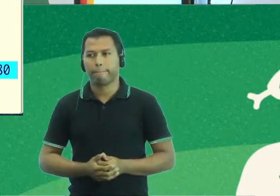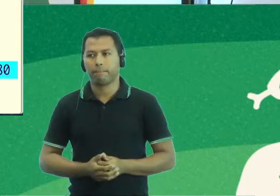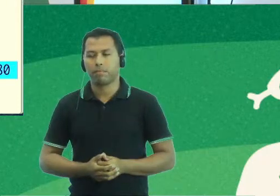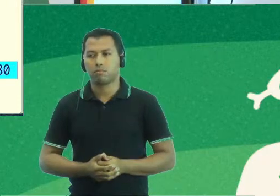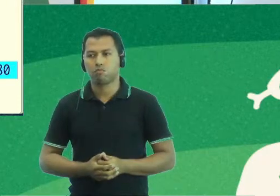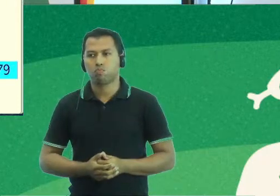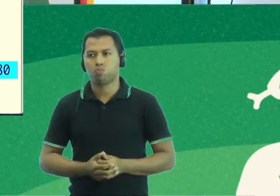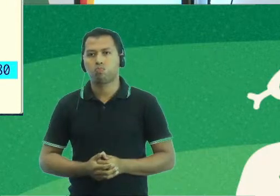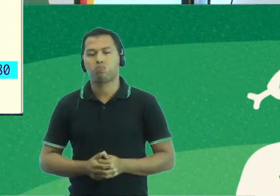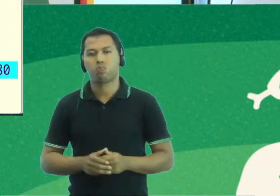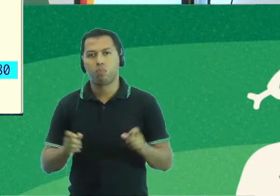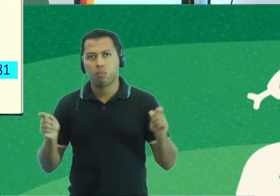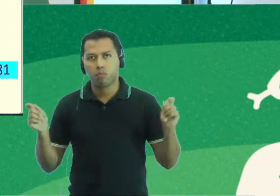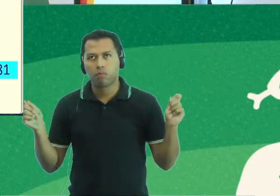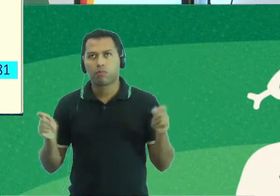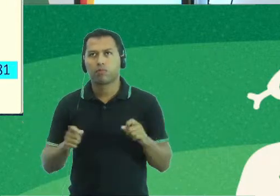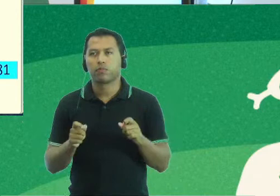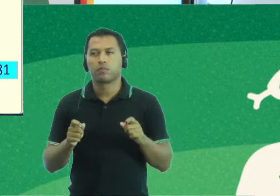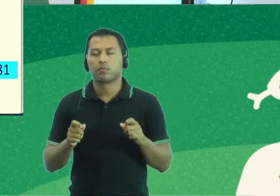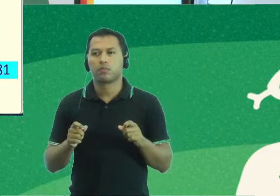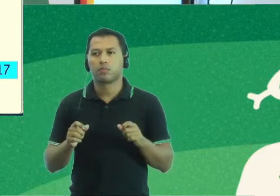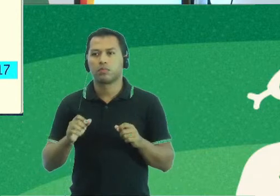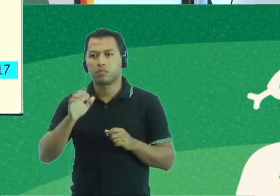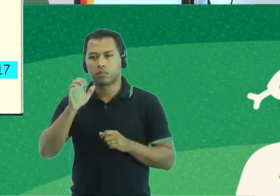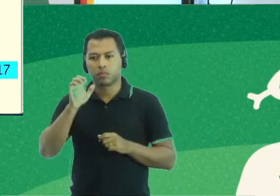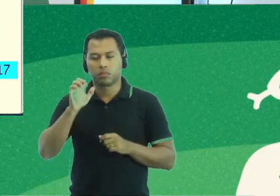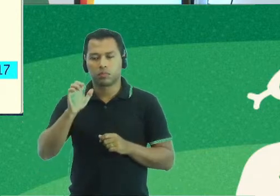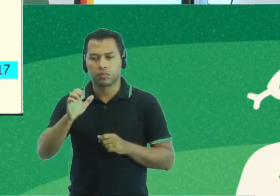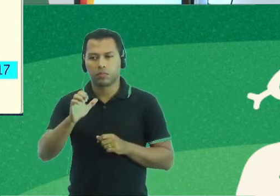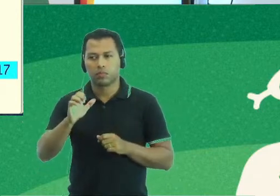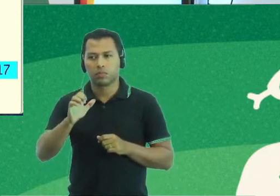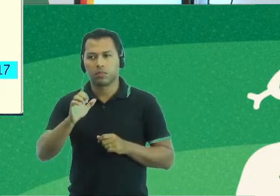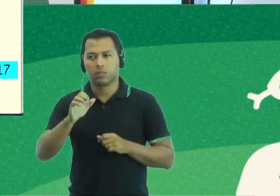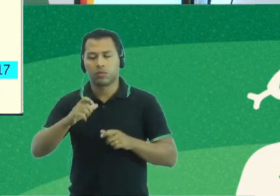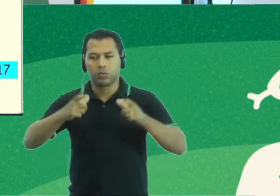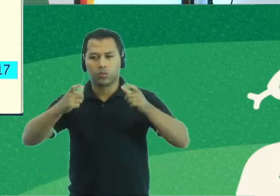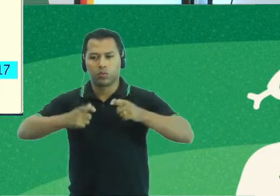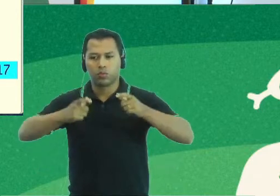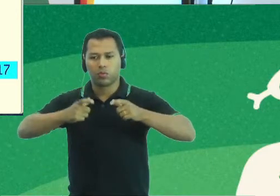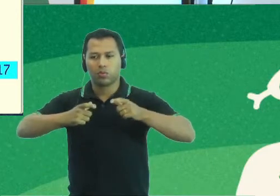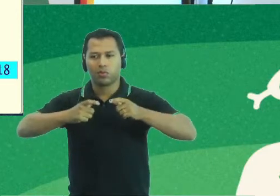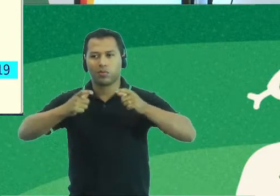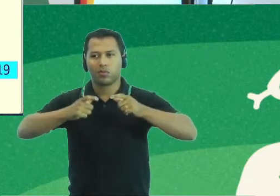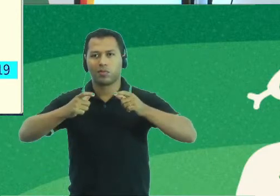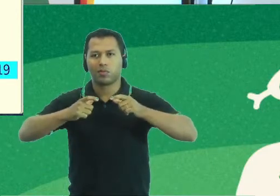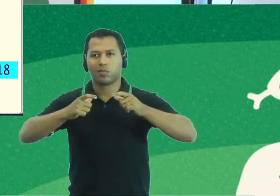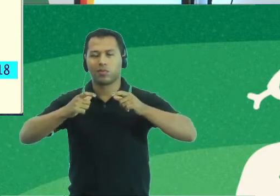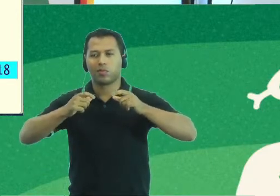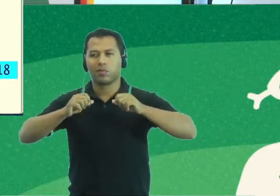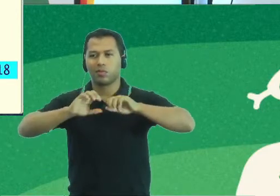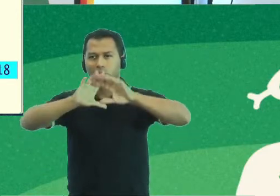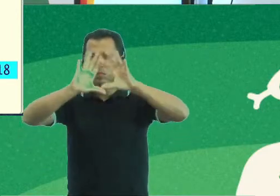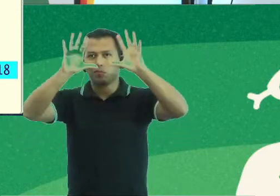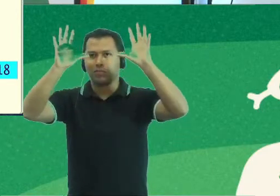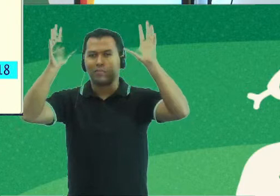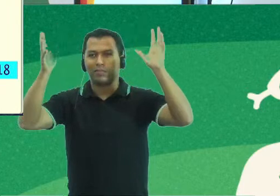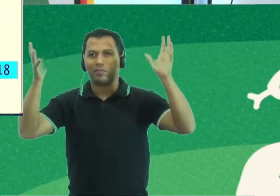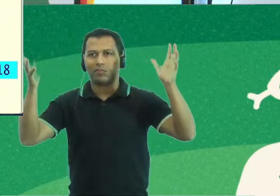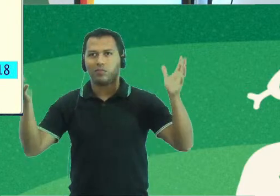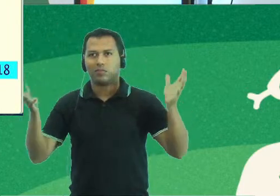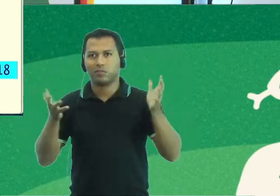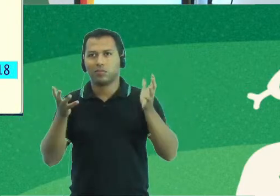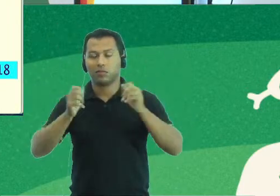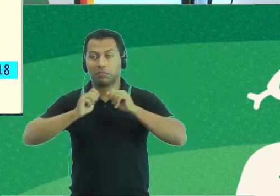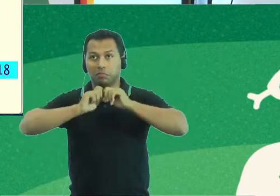alert. And I'll put an exclamation point because this is serious and exciting. And then the body of this email is going to